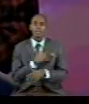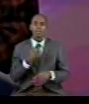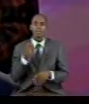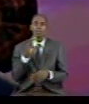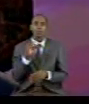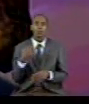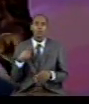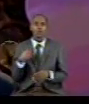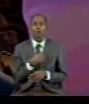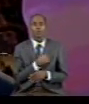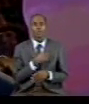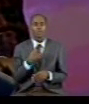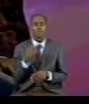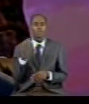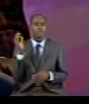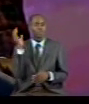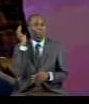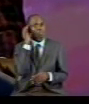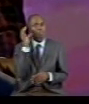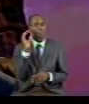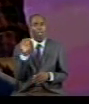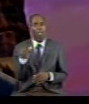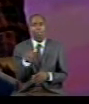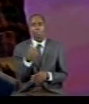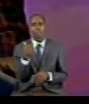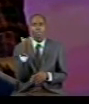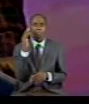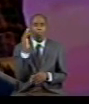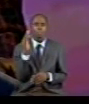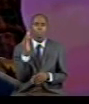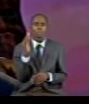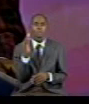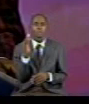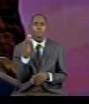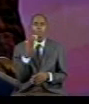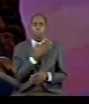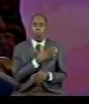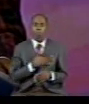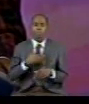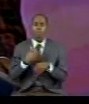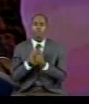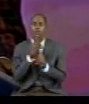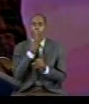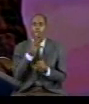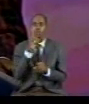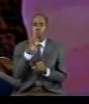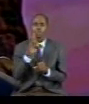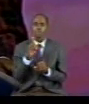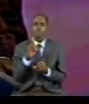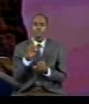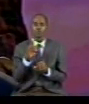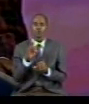to another testimony. Please make sure that you share your testimony with us. We